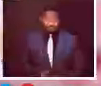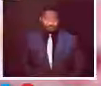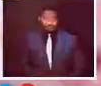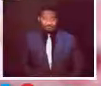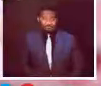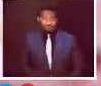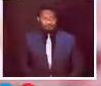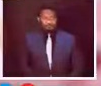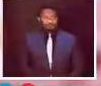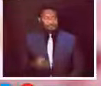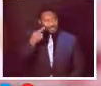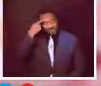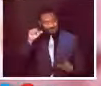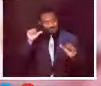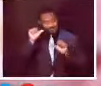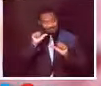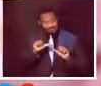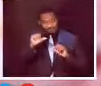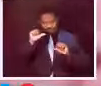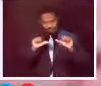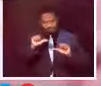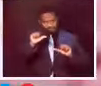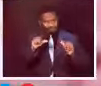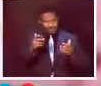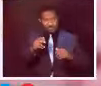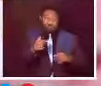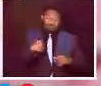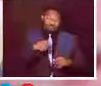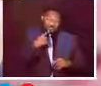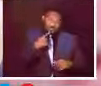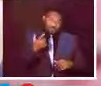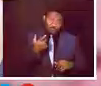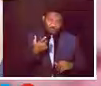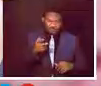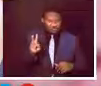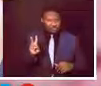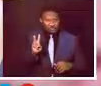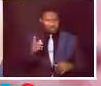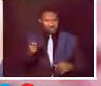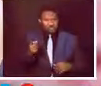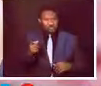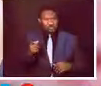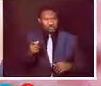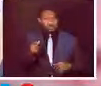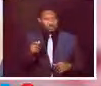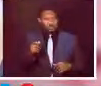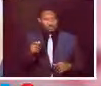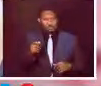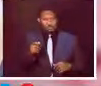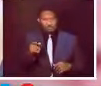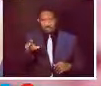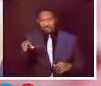when you do the analysis, we said that for the two nominations, take one and then we'll take